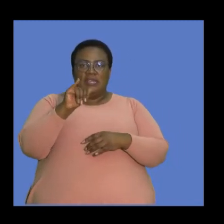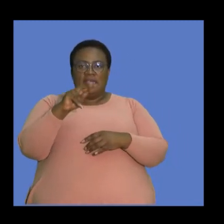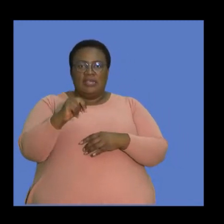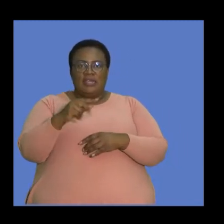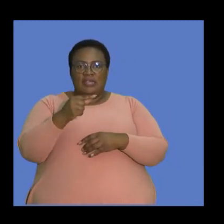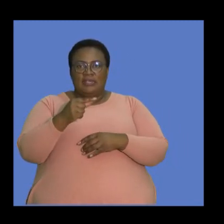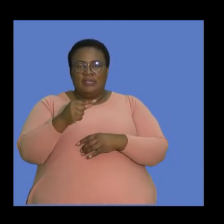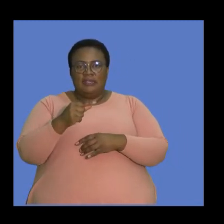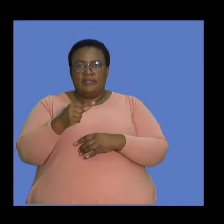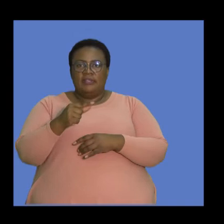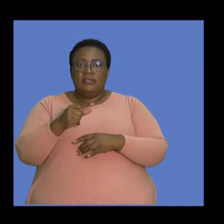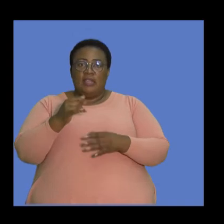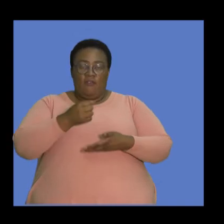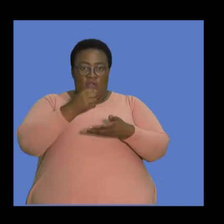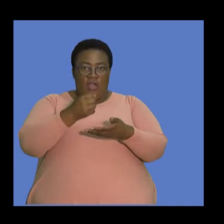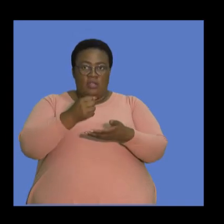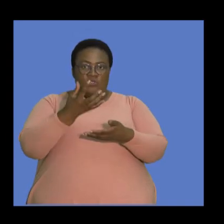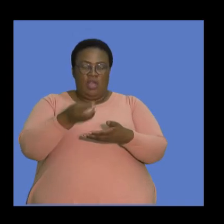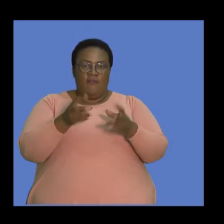have a value of